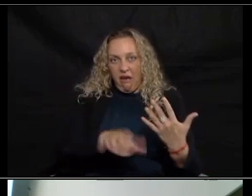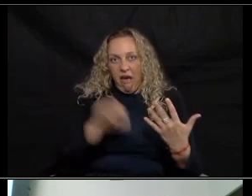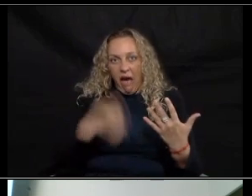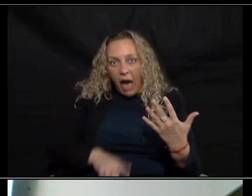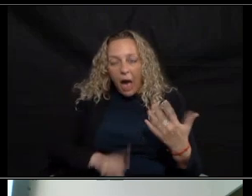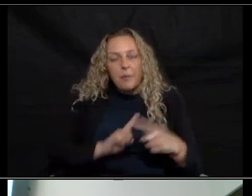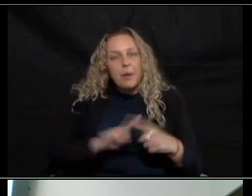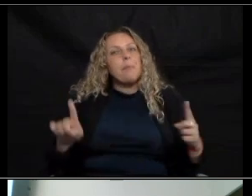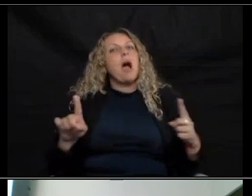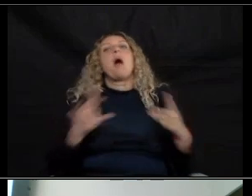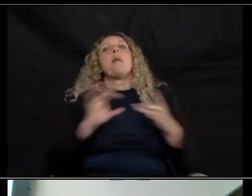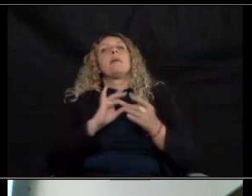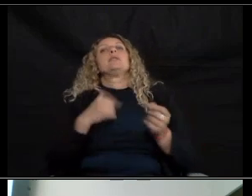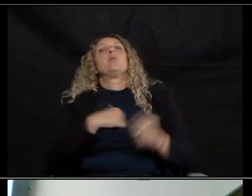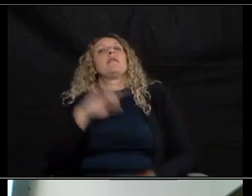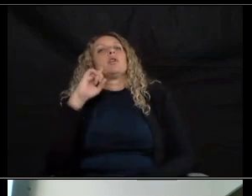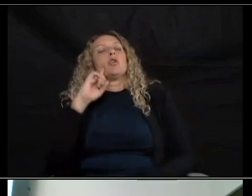based on what I've heard,